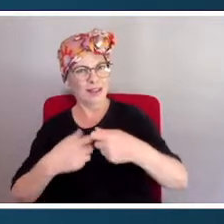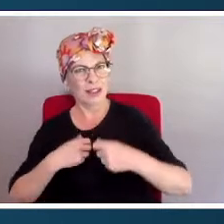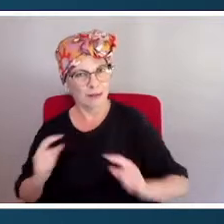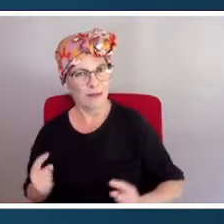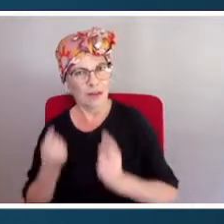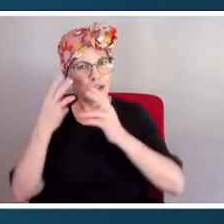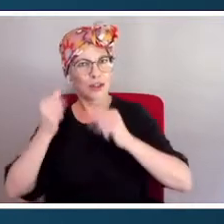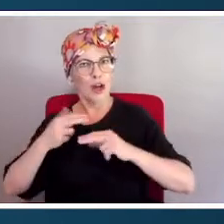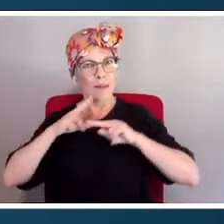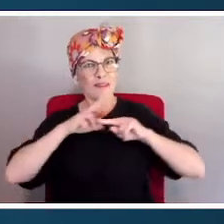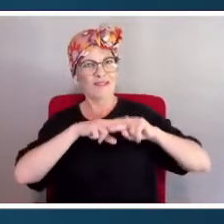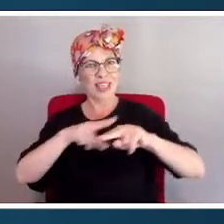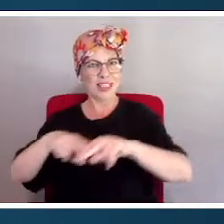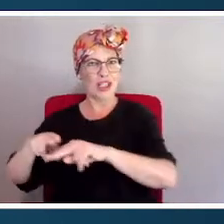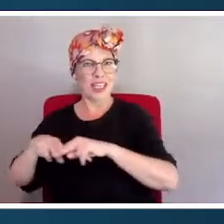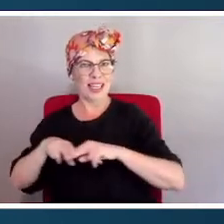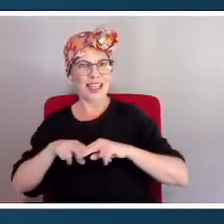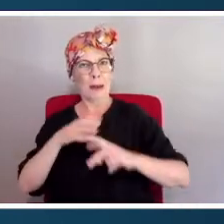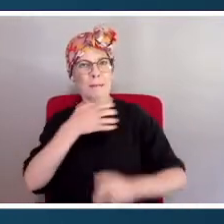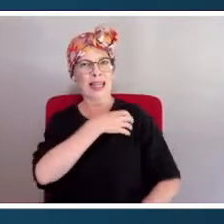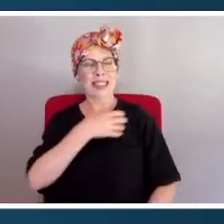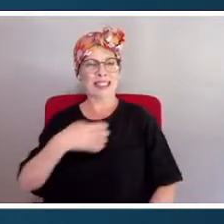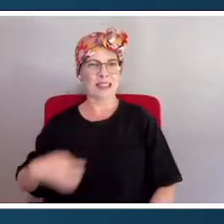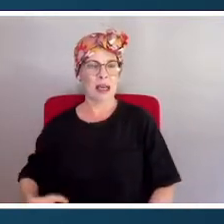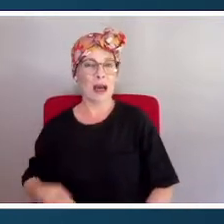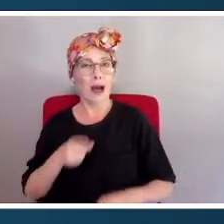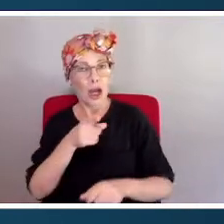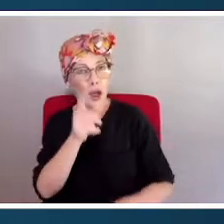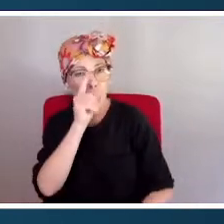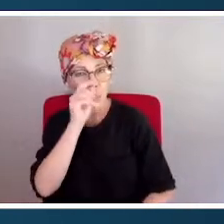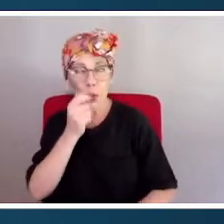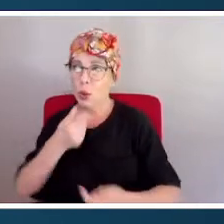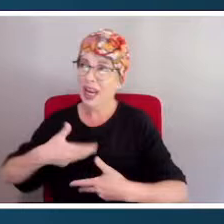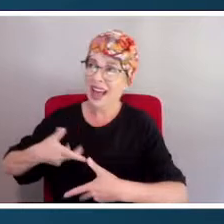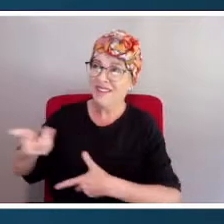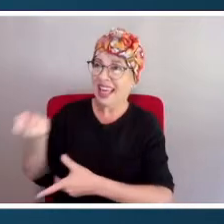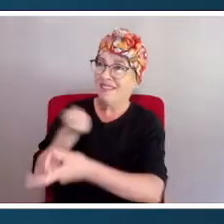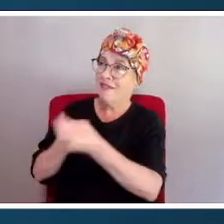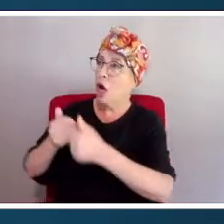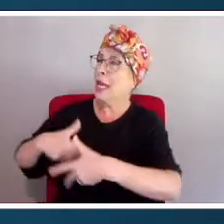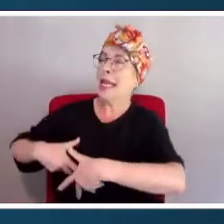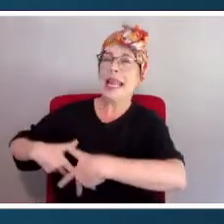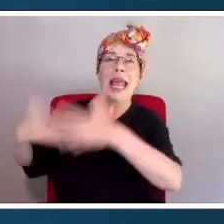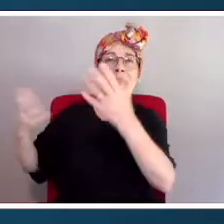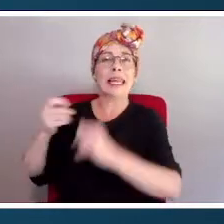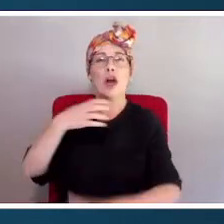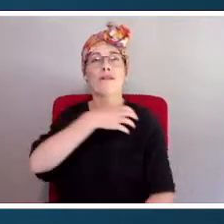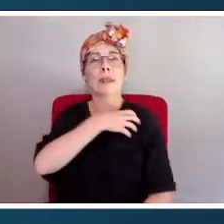I know you could have invited any of my fellow ministers from the Blue Pacific,